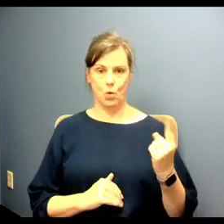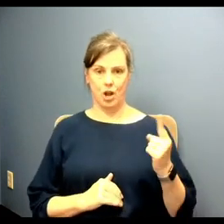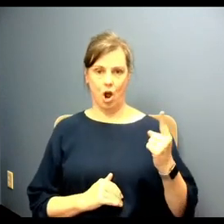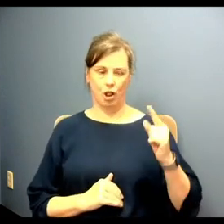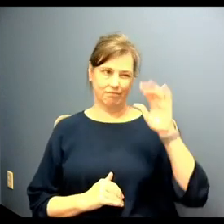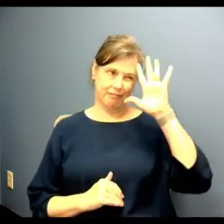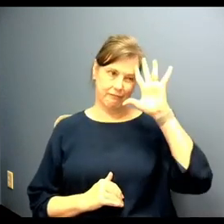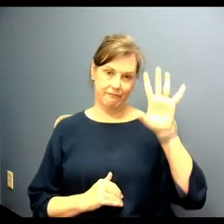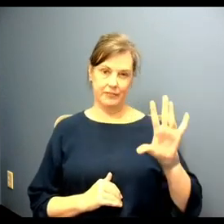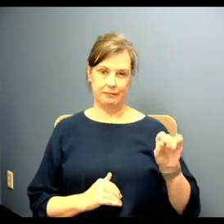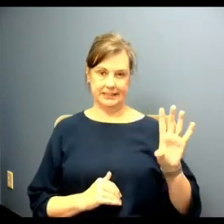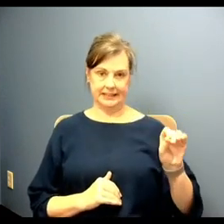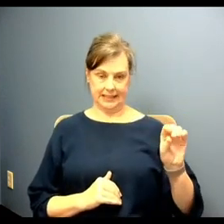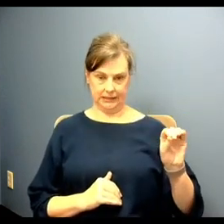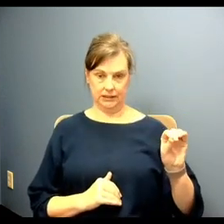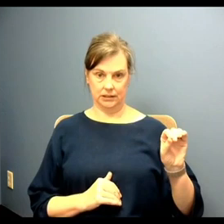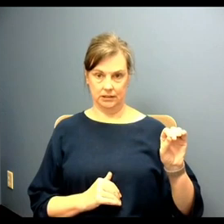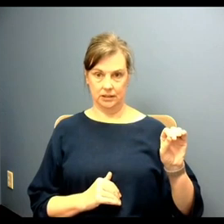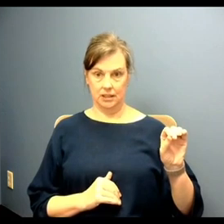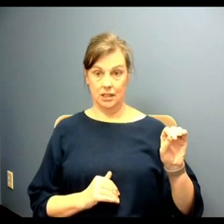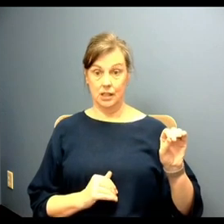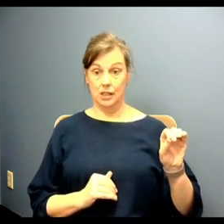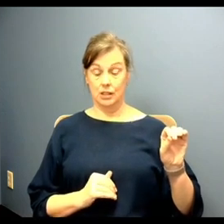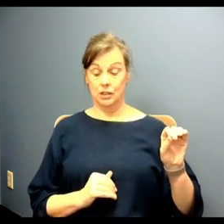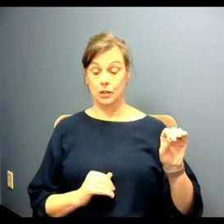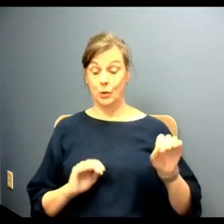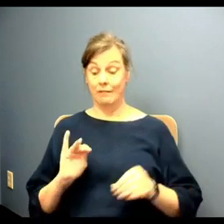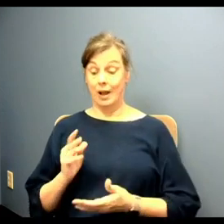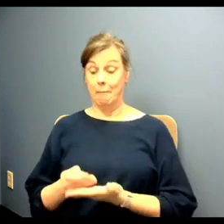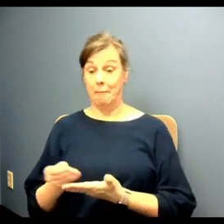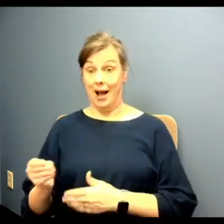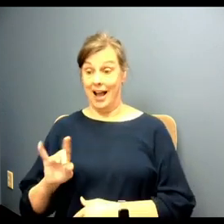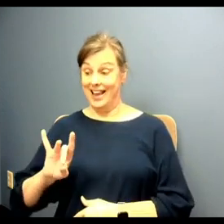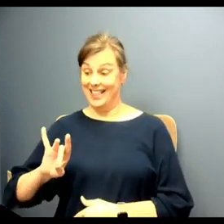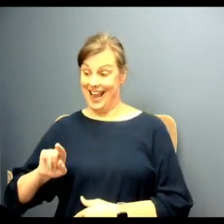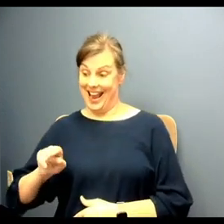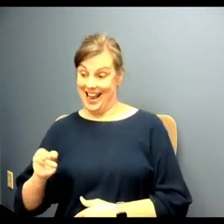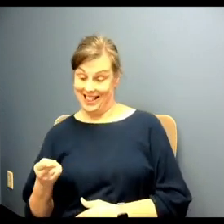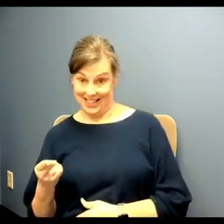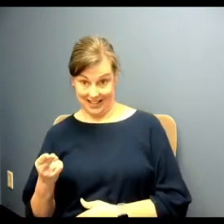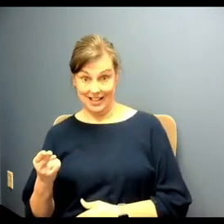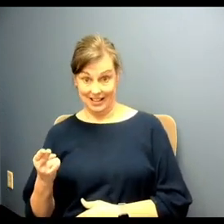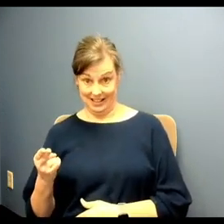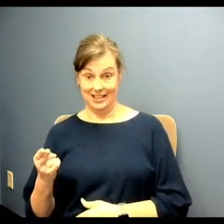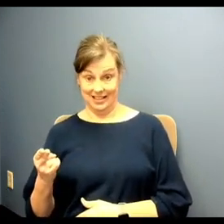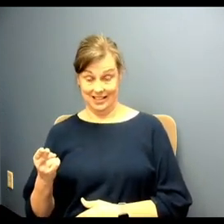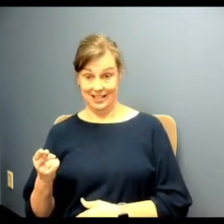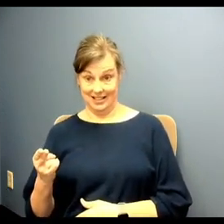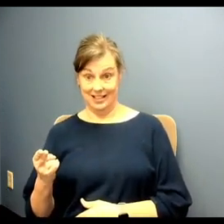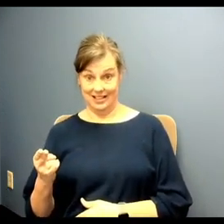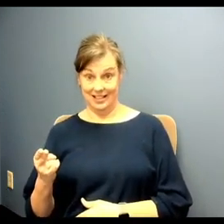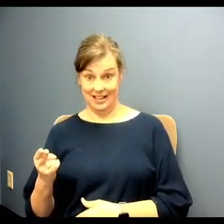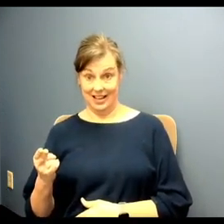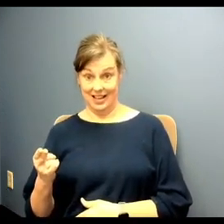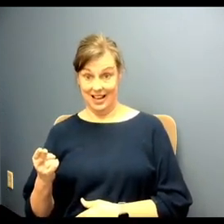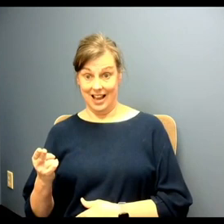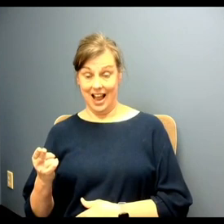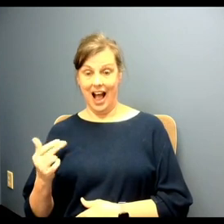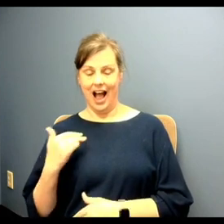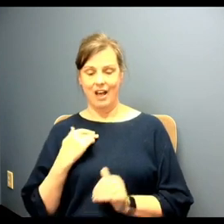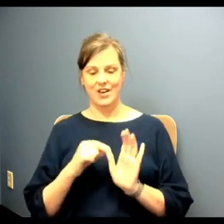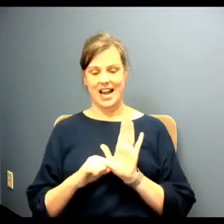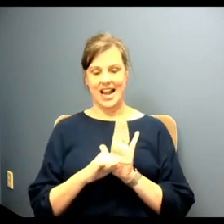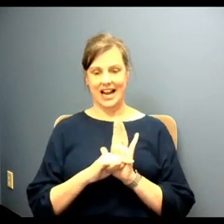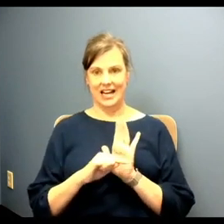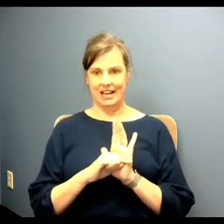cents. So purchasing the 8th chia pet is giving us a negative net benefit of $4.50, and we